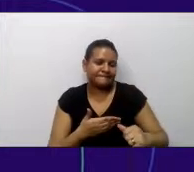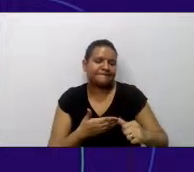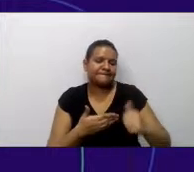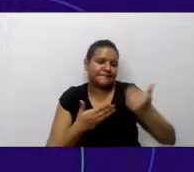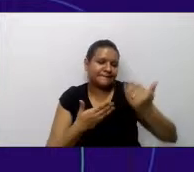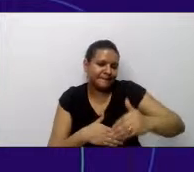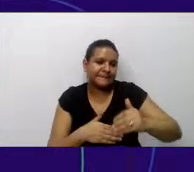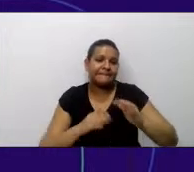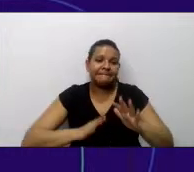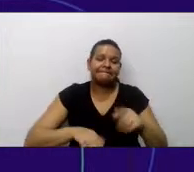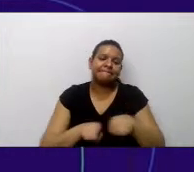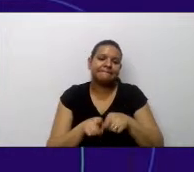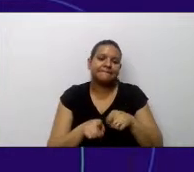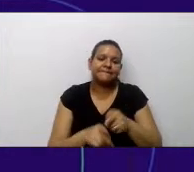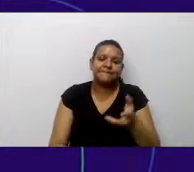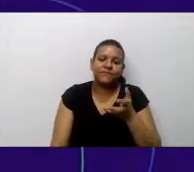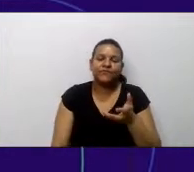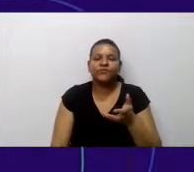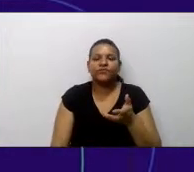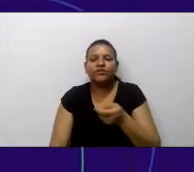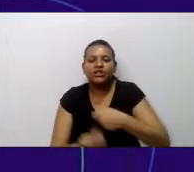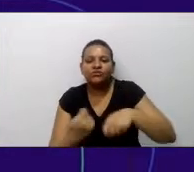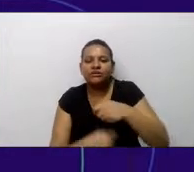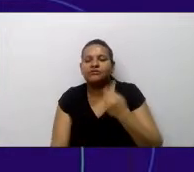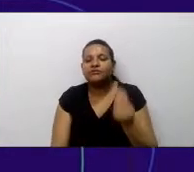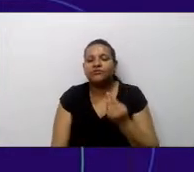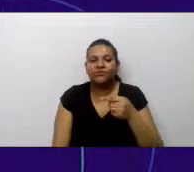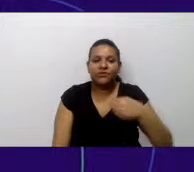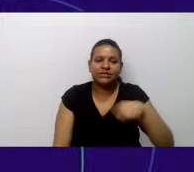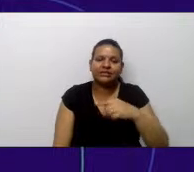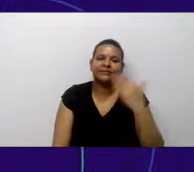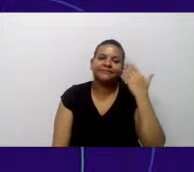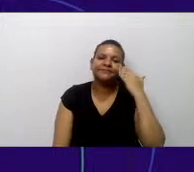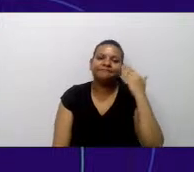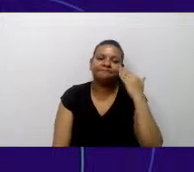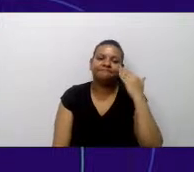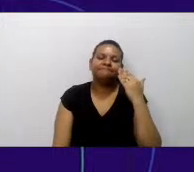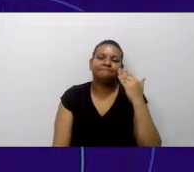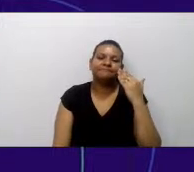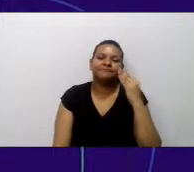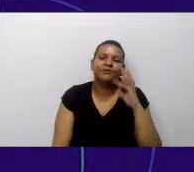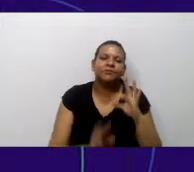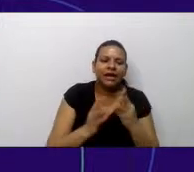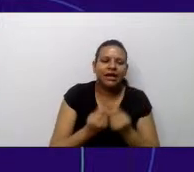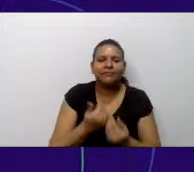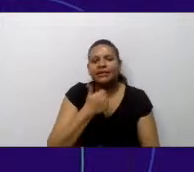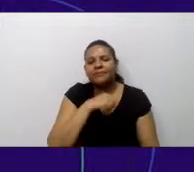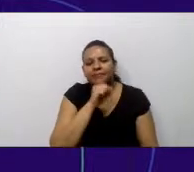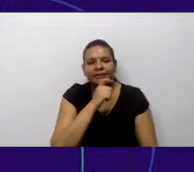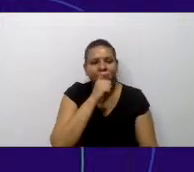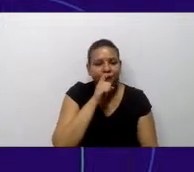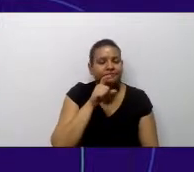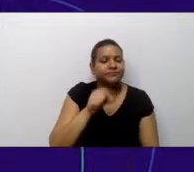the parents to understand what are the tasks that have been done in the class and how students are